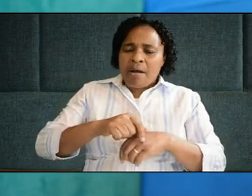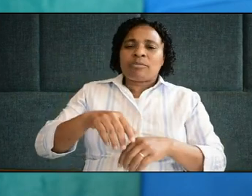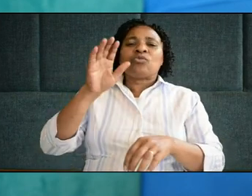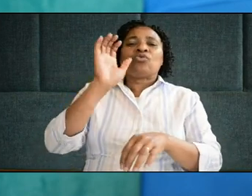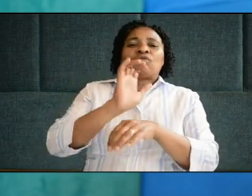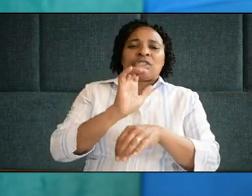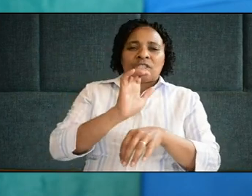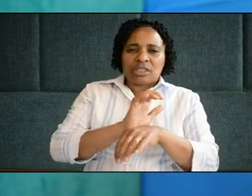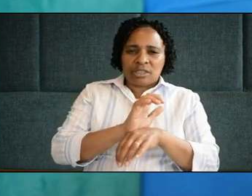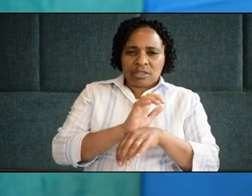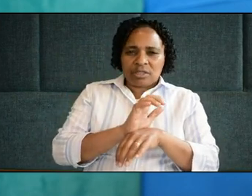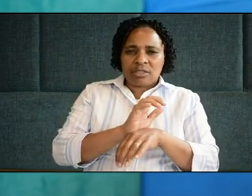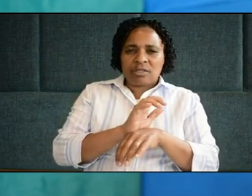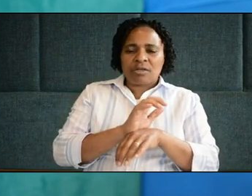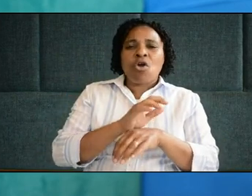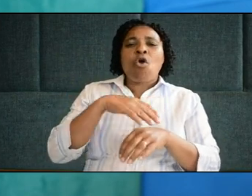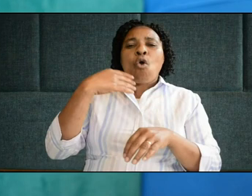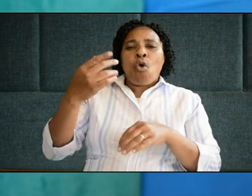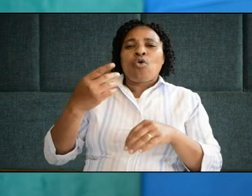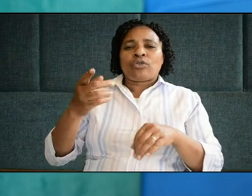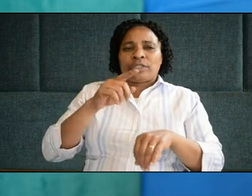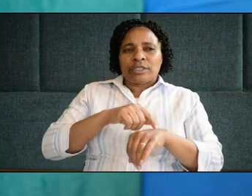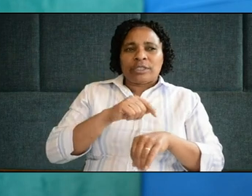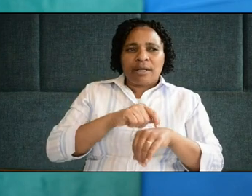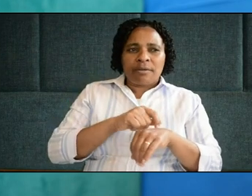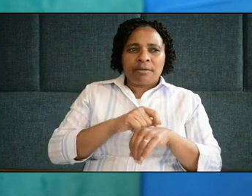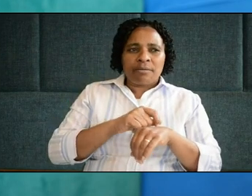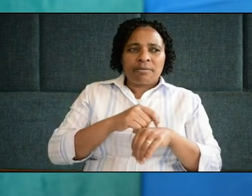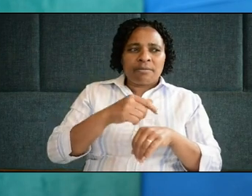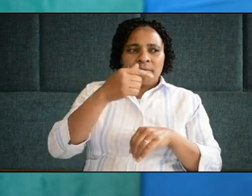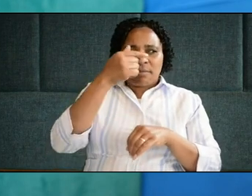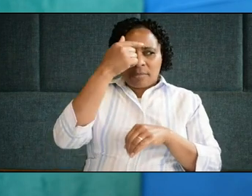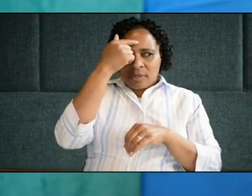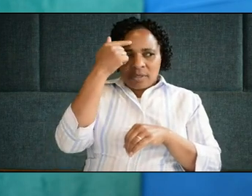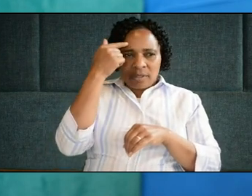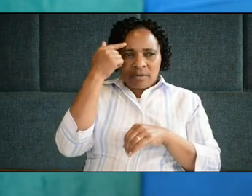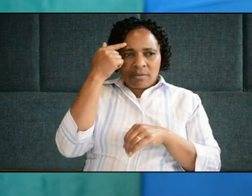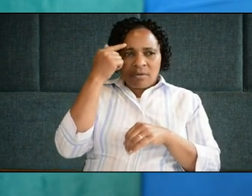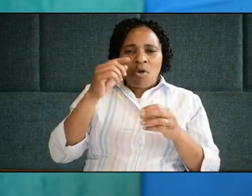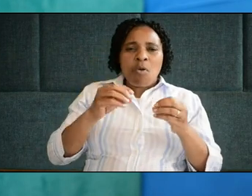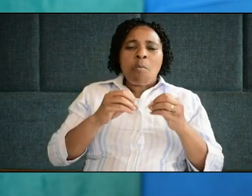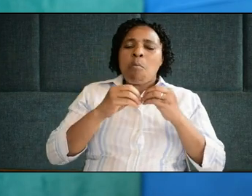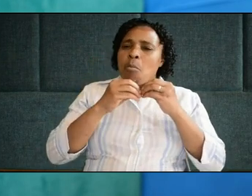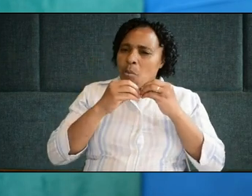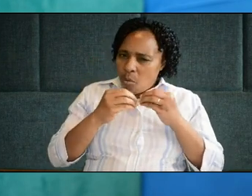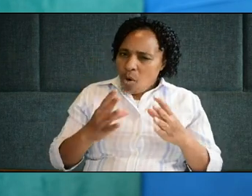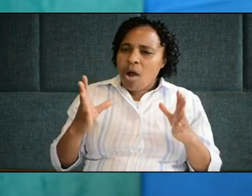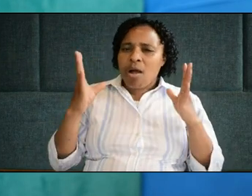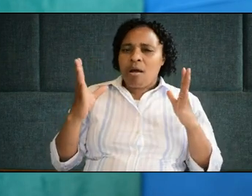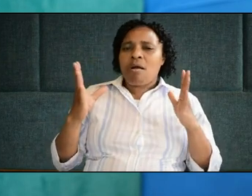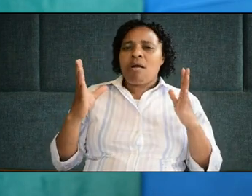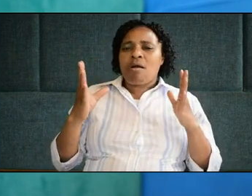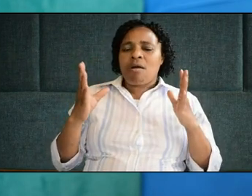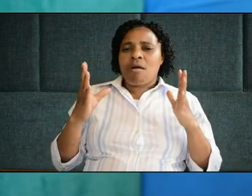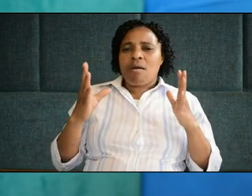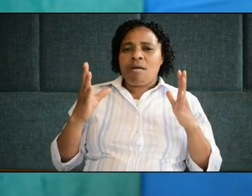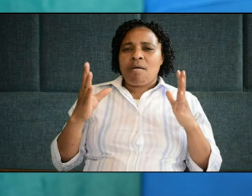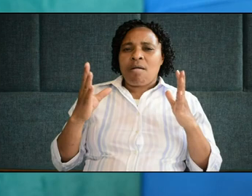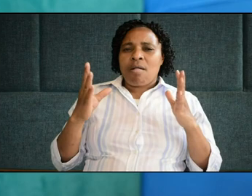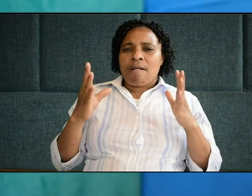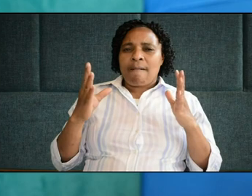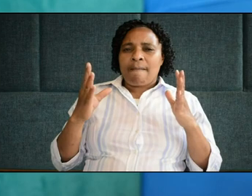church all the time, because it's more of